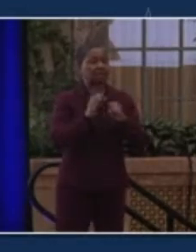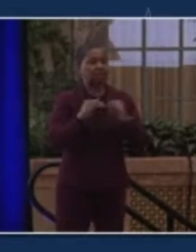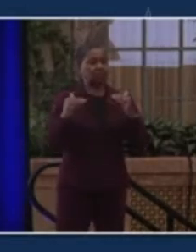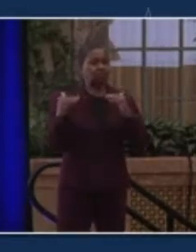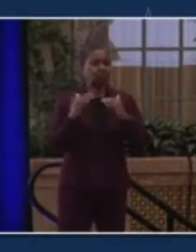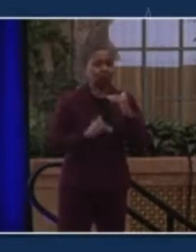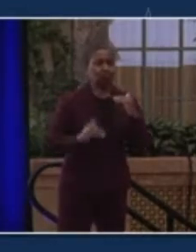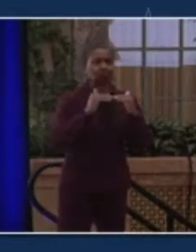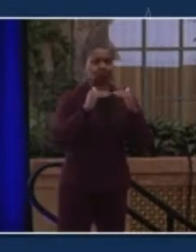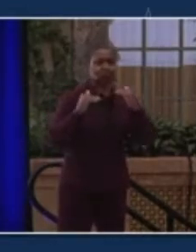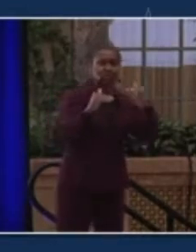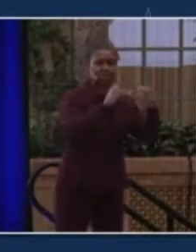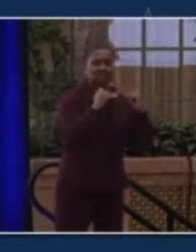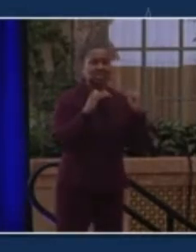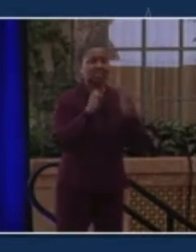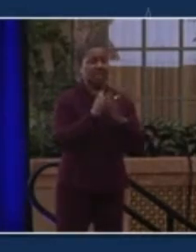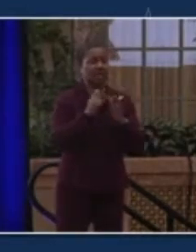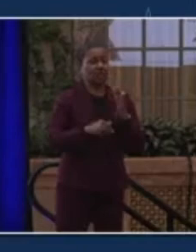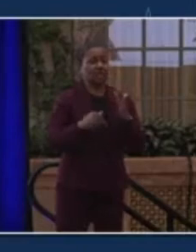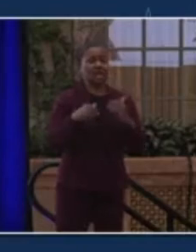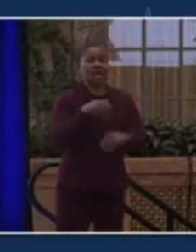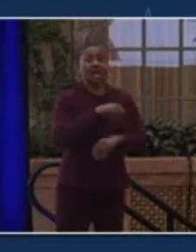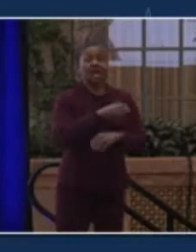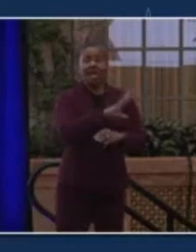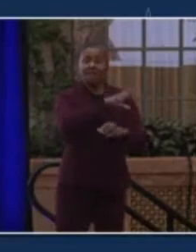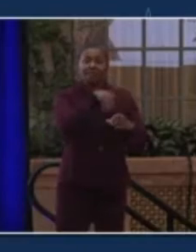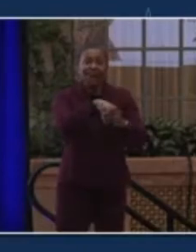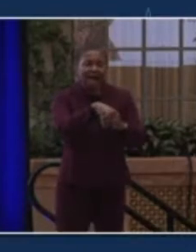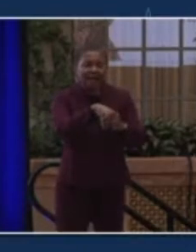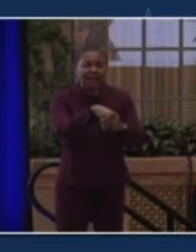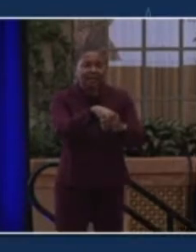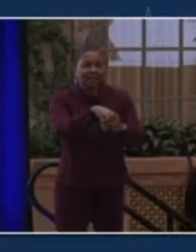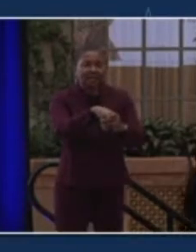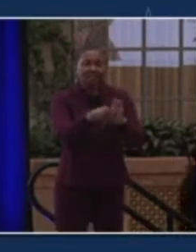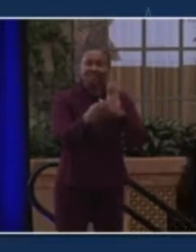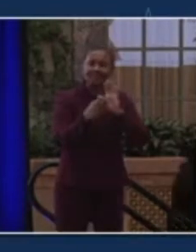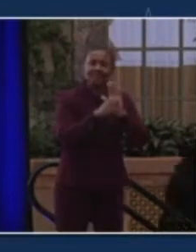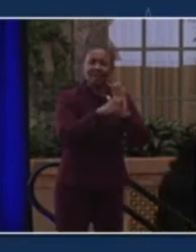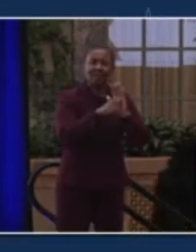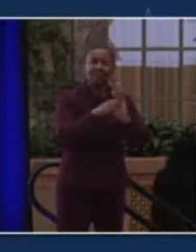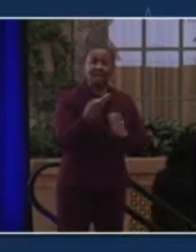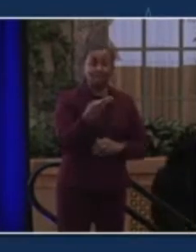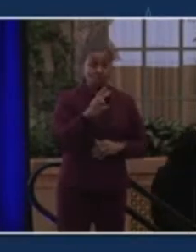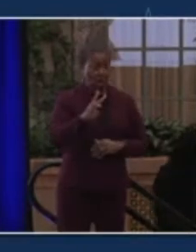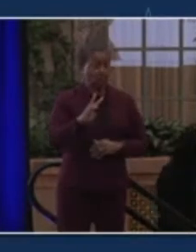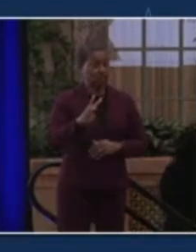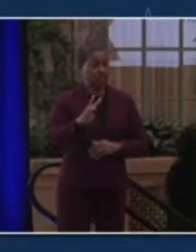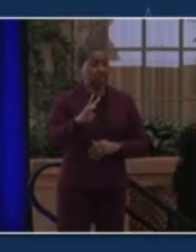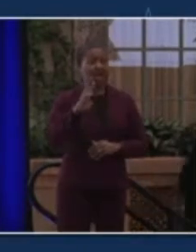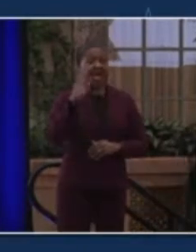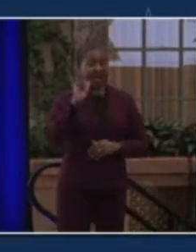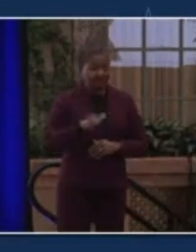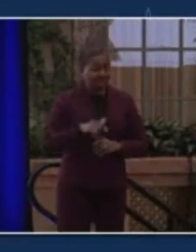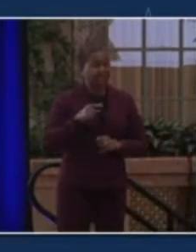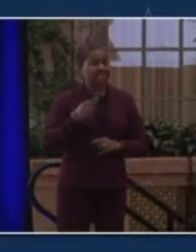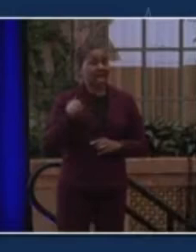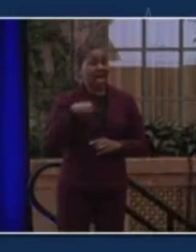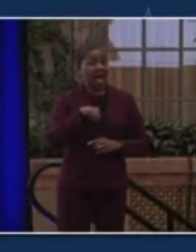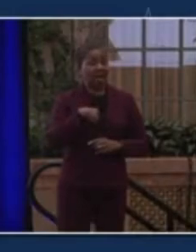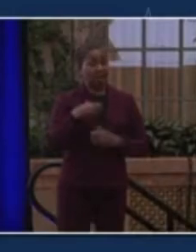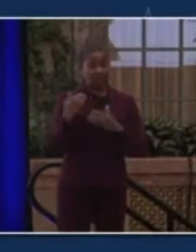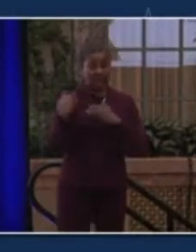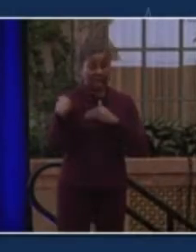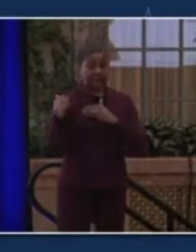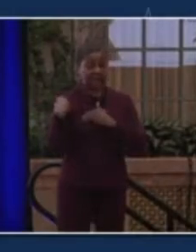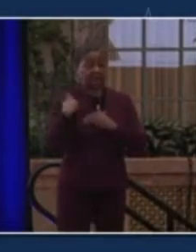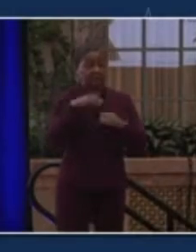justice. That is what embodied the example of Harold Washington, and that is our task